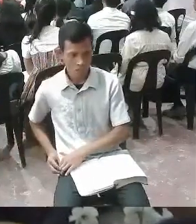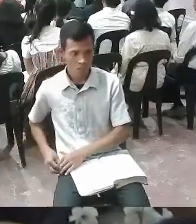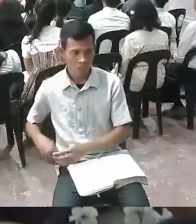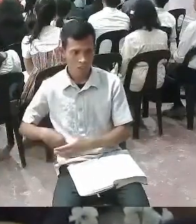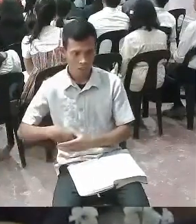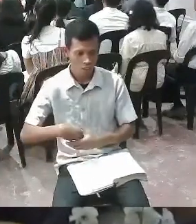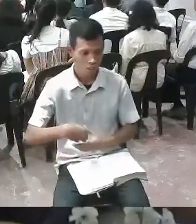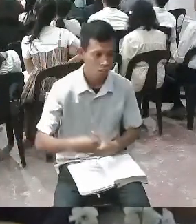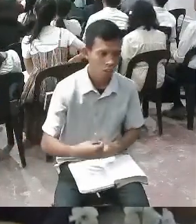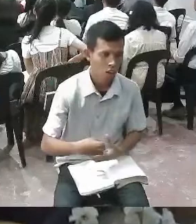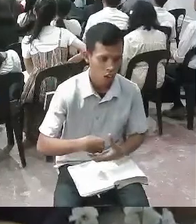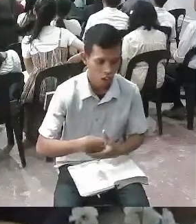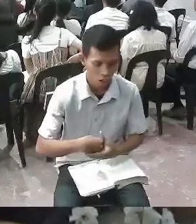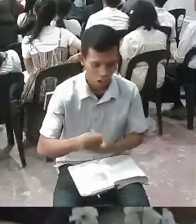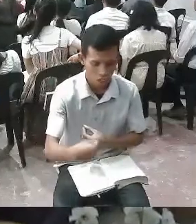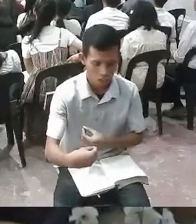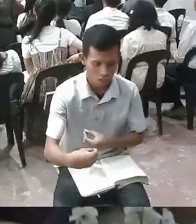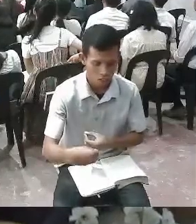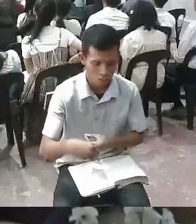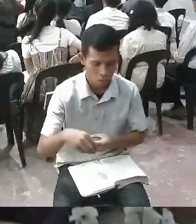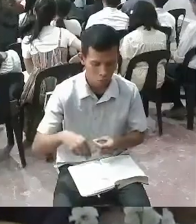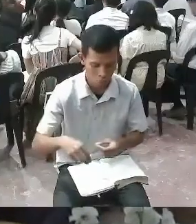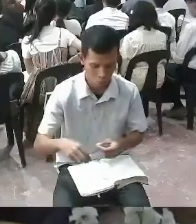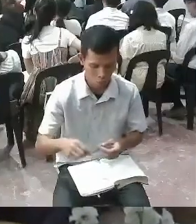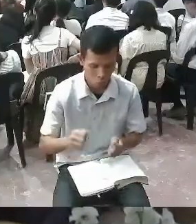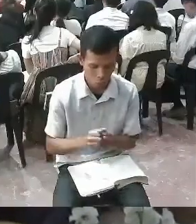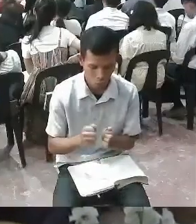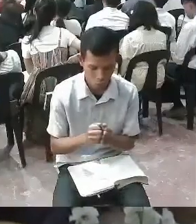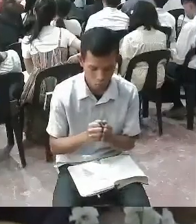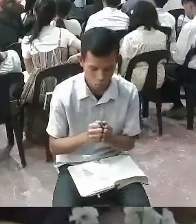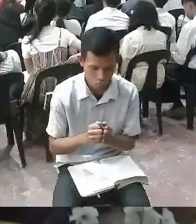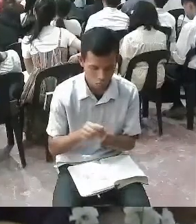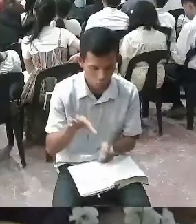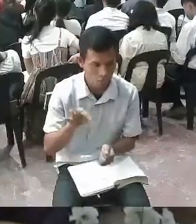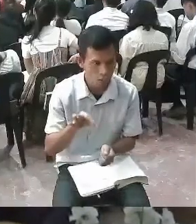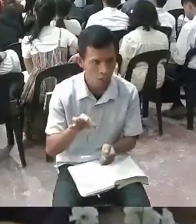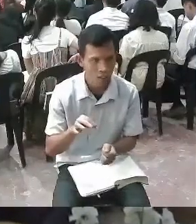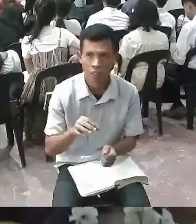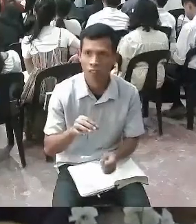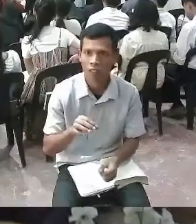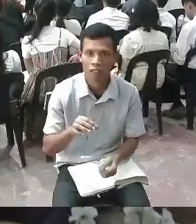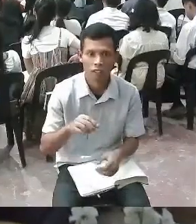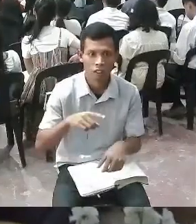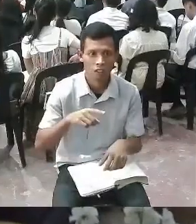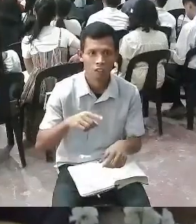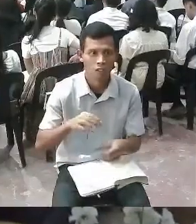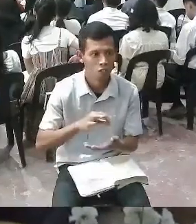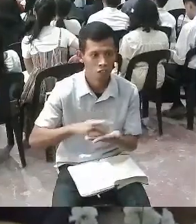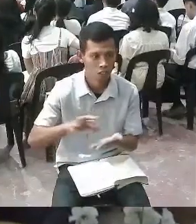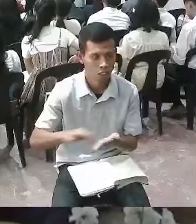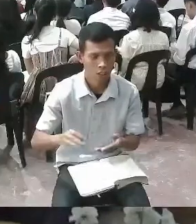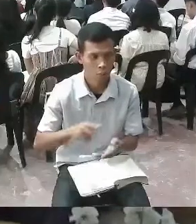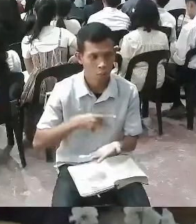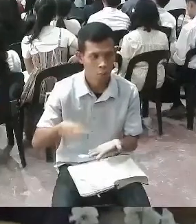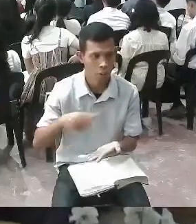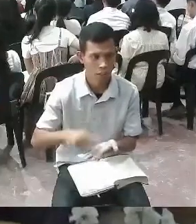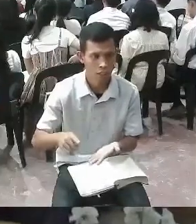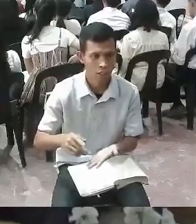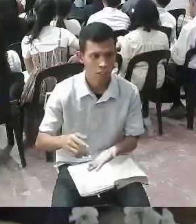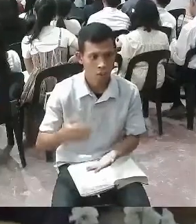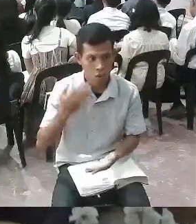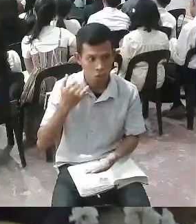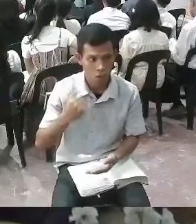of the courtroom with his crime forgiven and paid for,